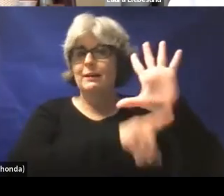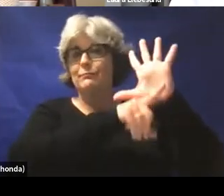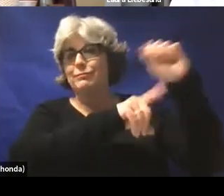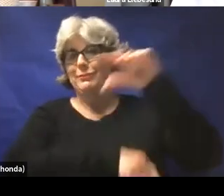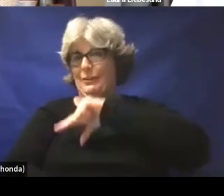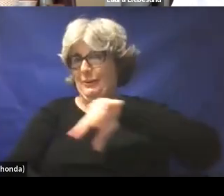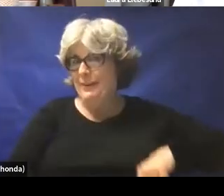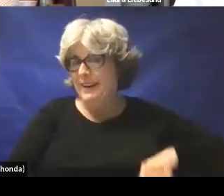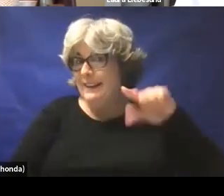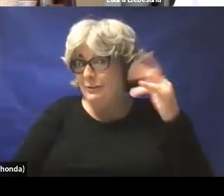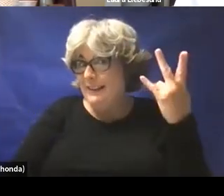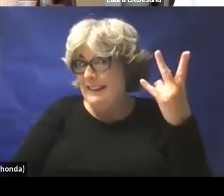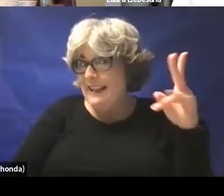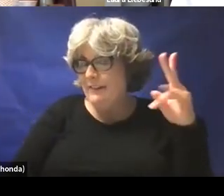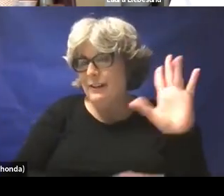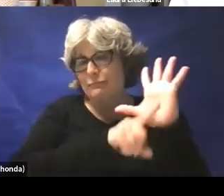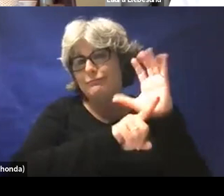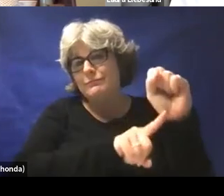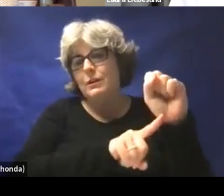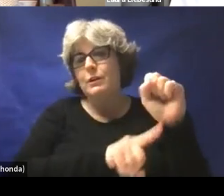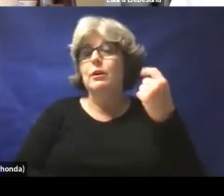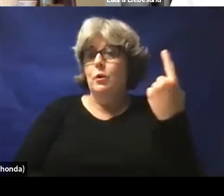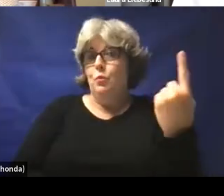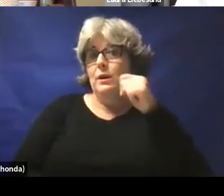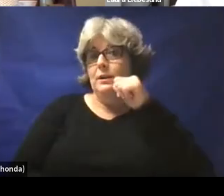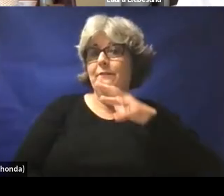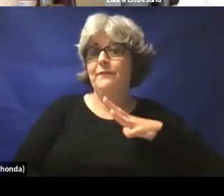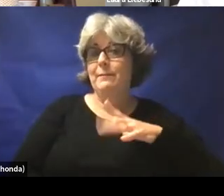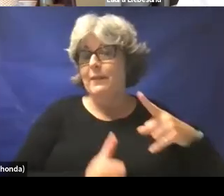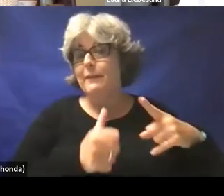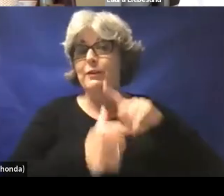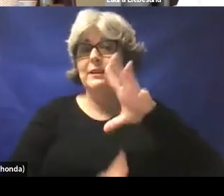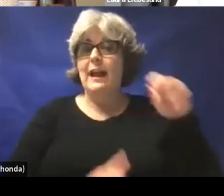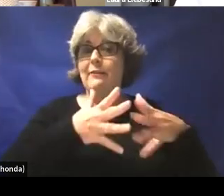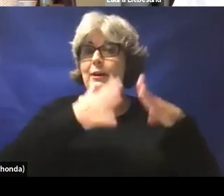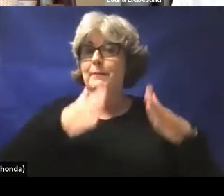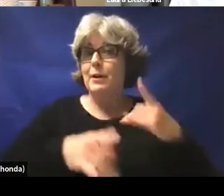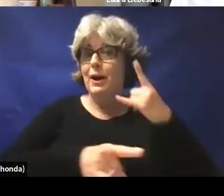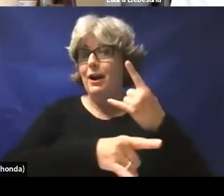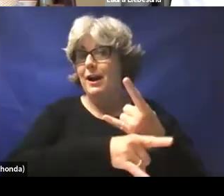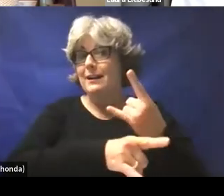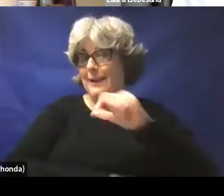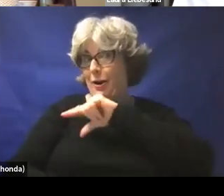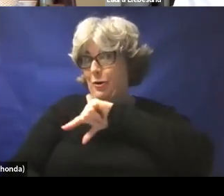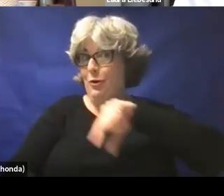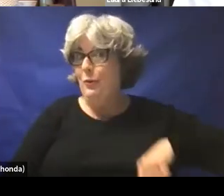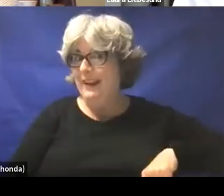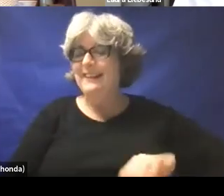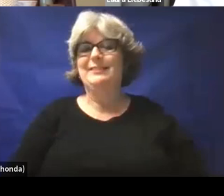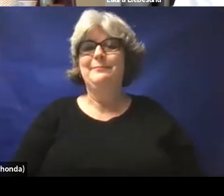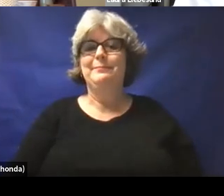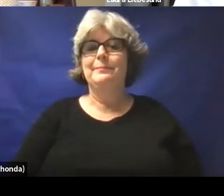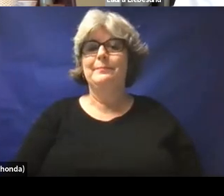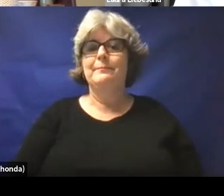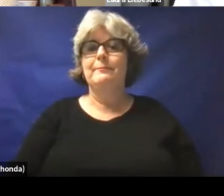in 2017. And she was the first African-American cocktail queen. And she